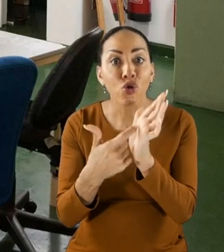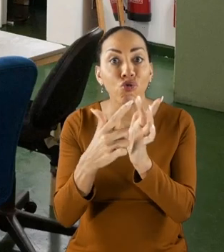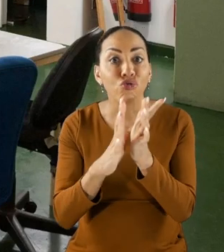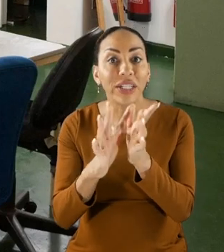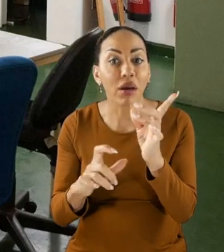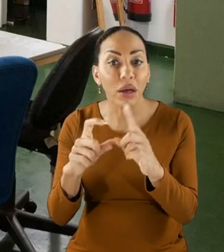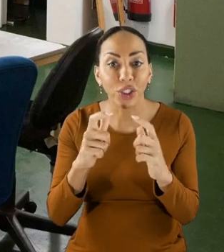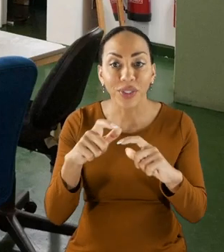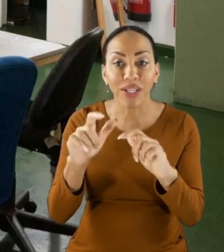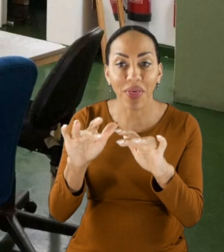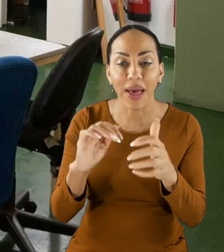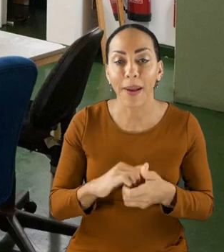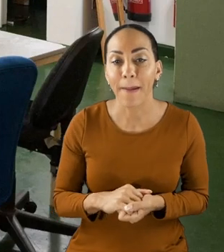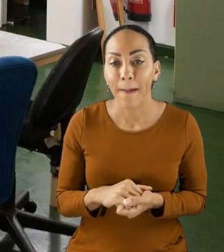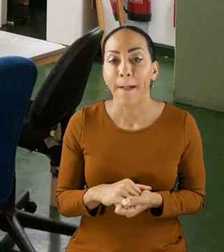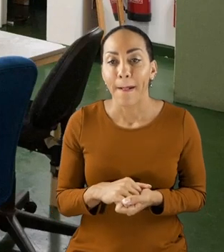aren't you?